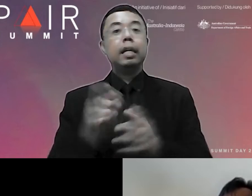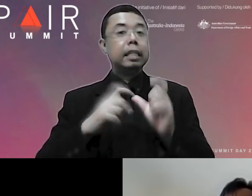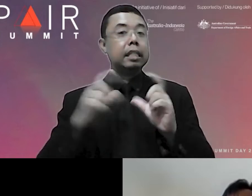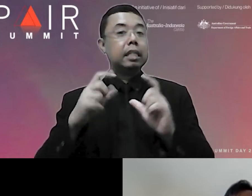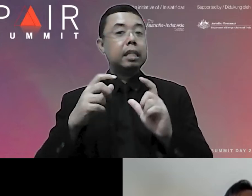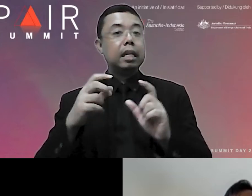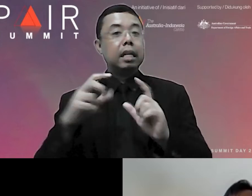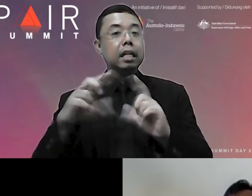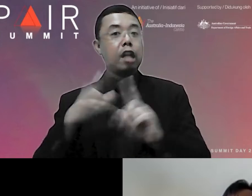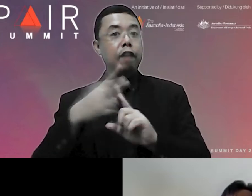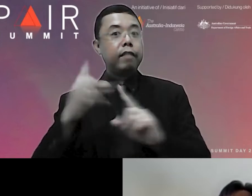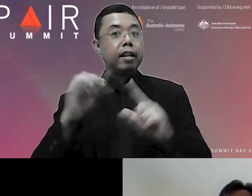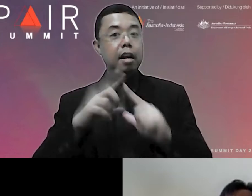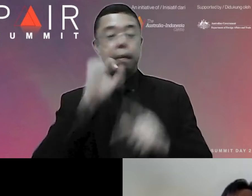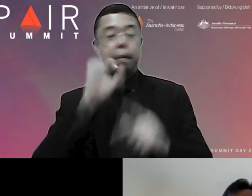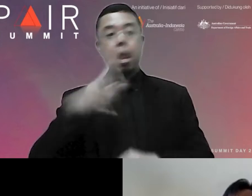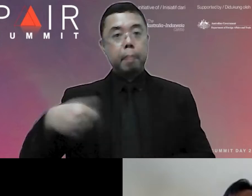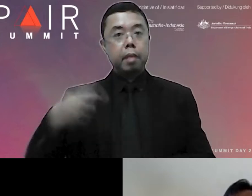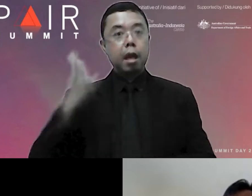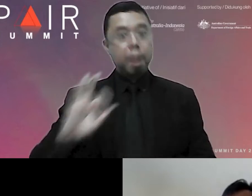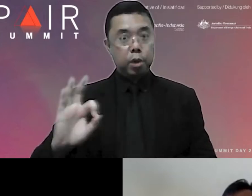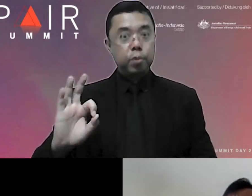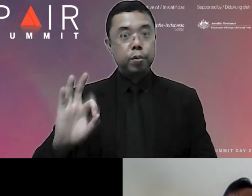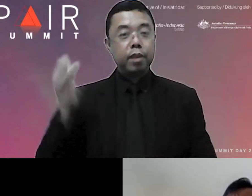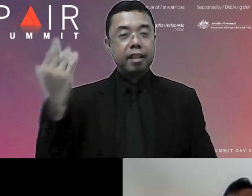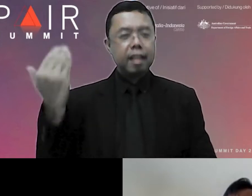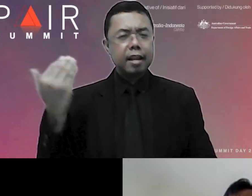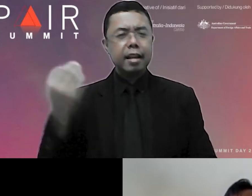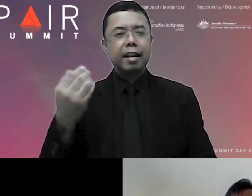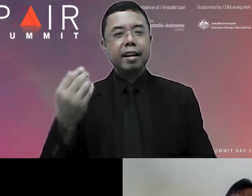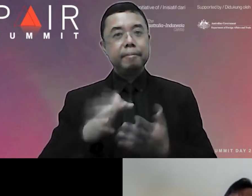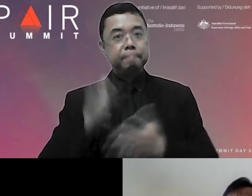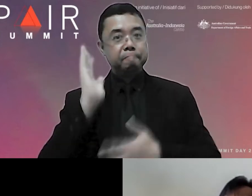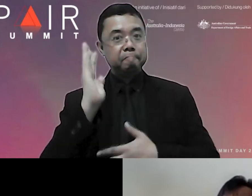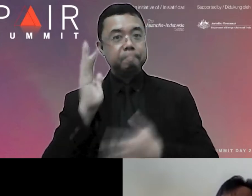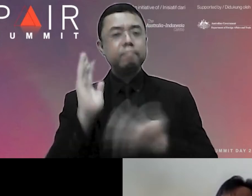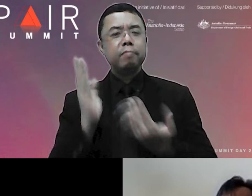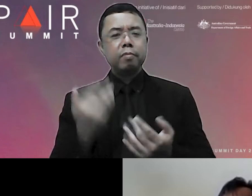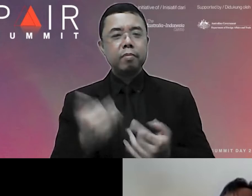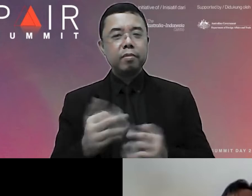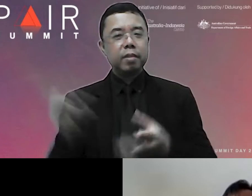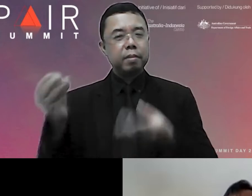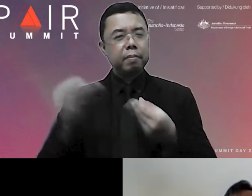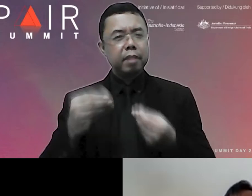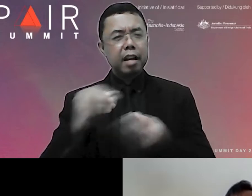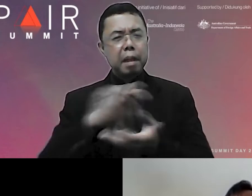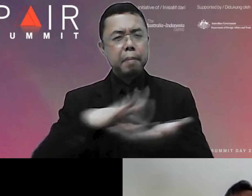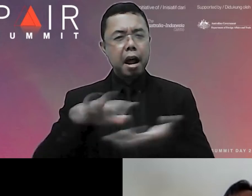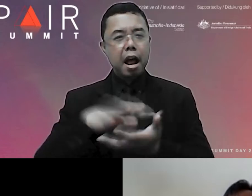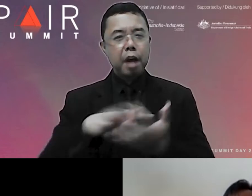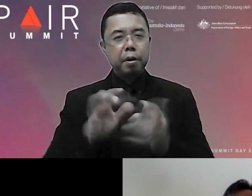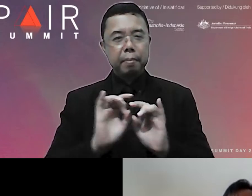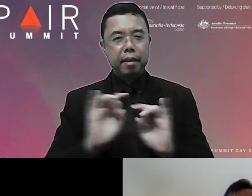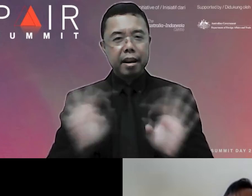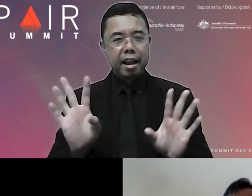Health with a strong background on different aspects, non-health sector background. And